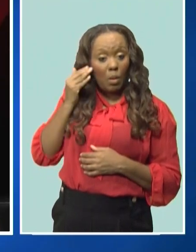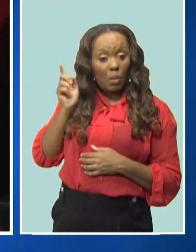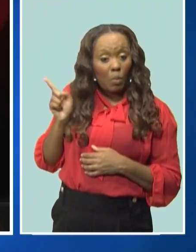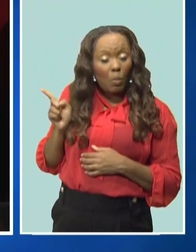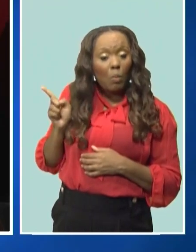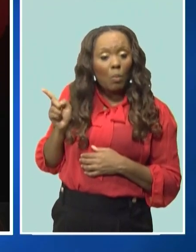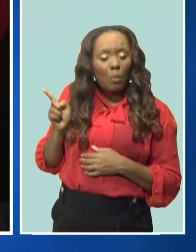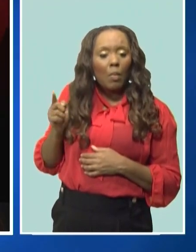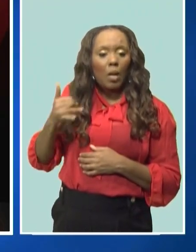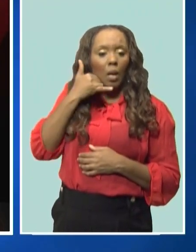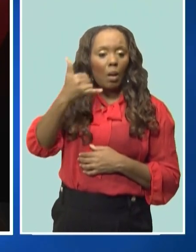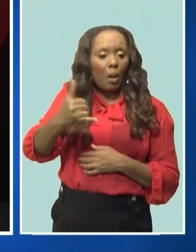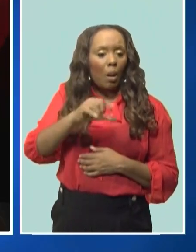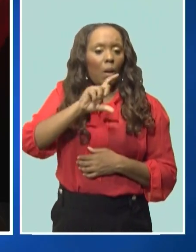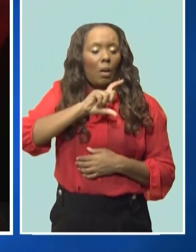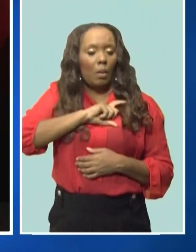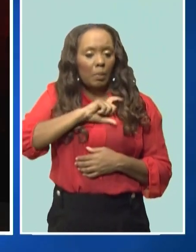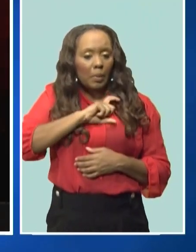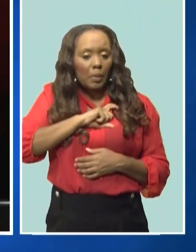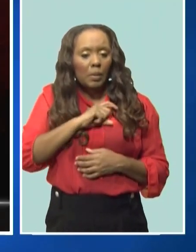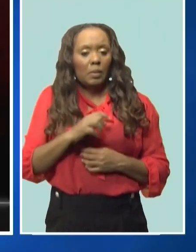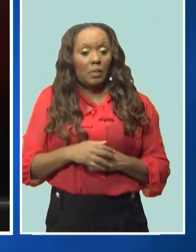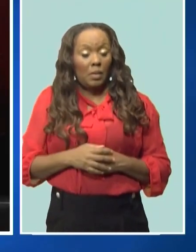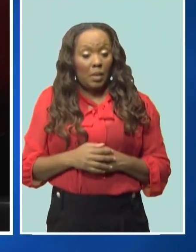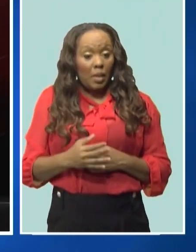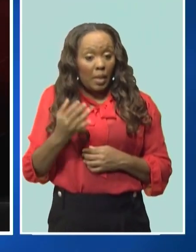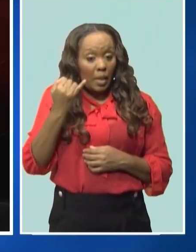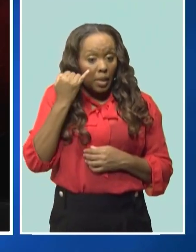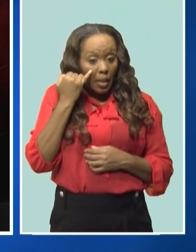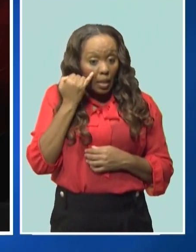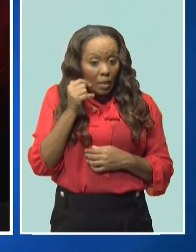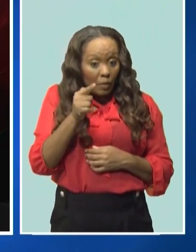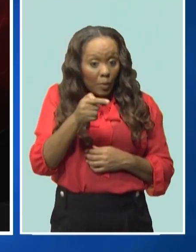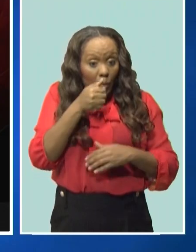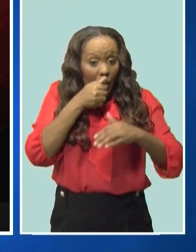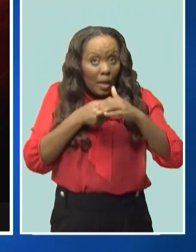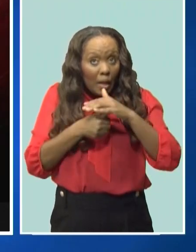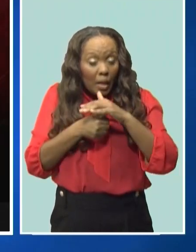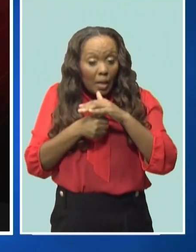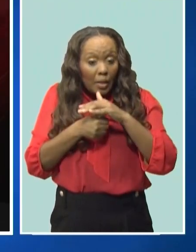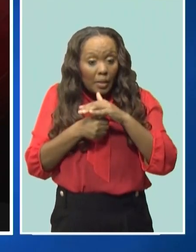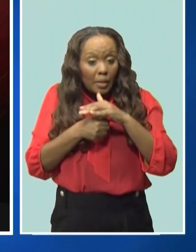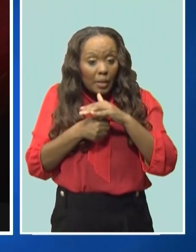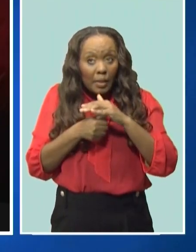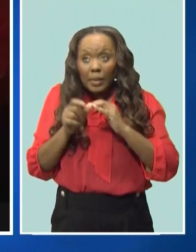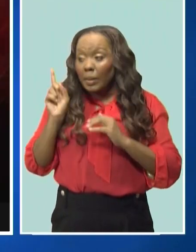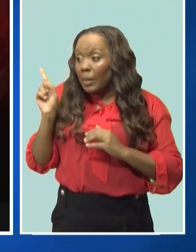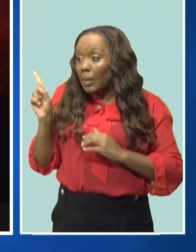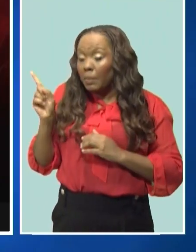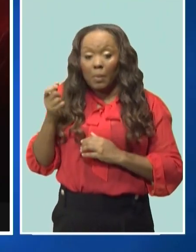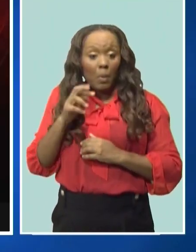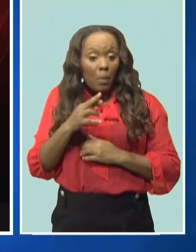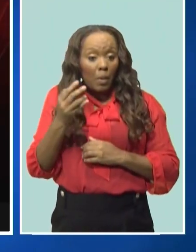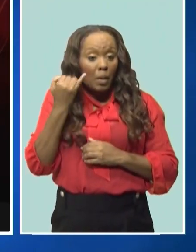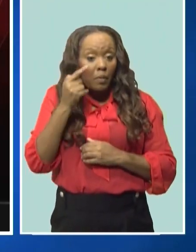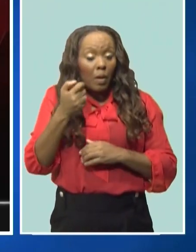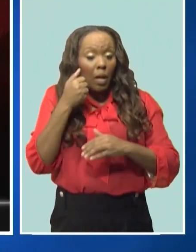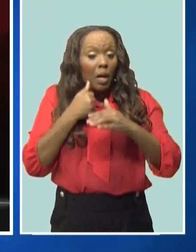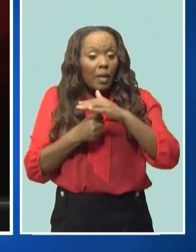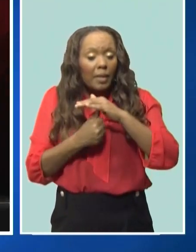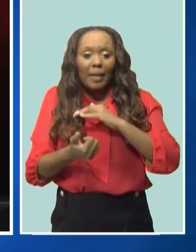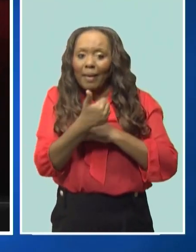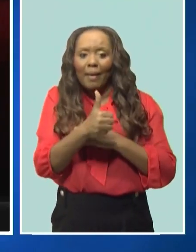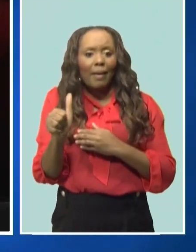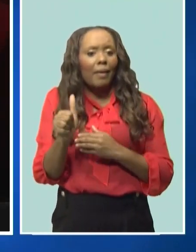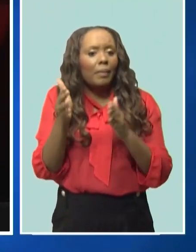Akeem Jamar Grisette is asked to contact the nearest police station. Members of the public are also reminded it is a serious offence